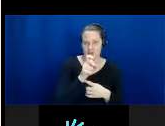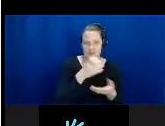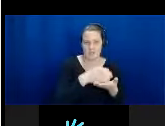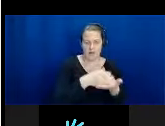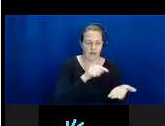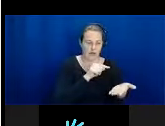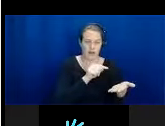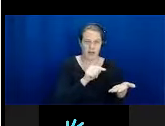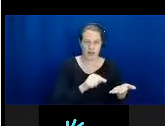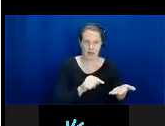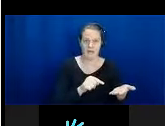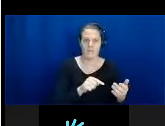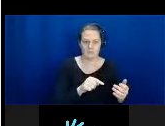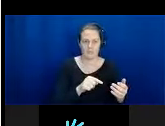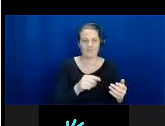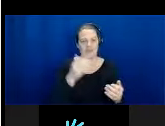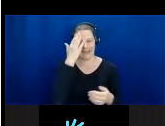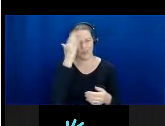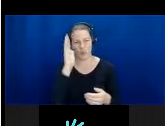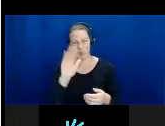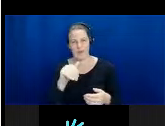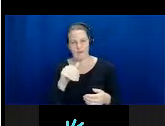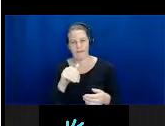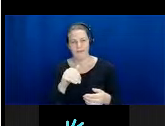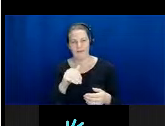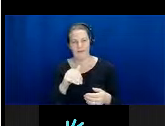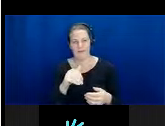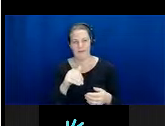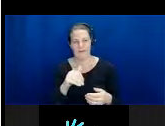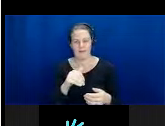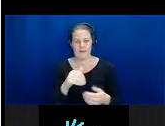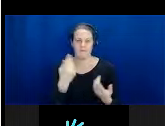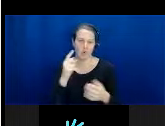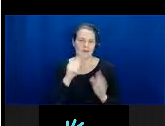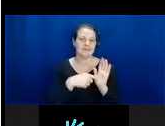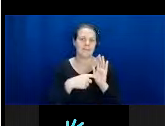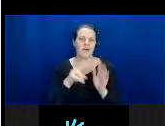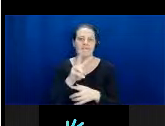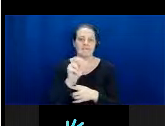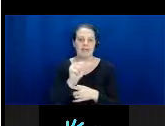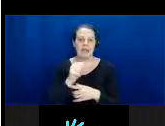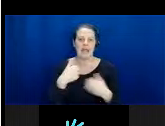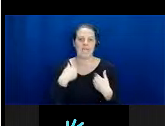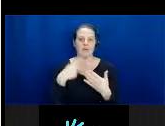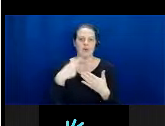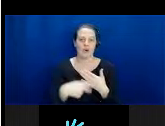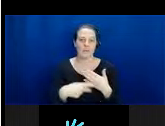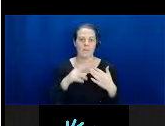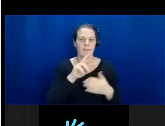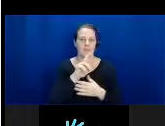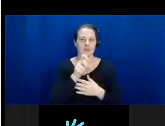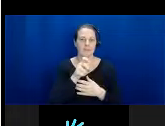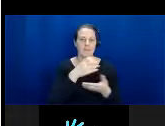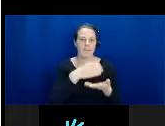are different, like they're in the VA, for instance, they have a program where you can have prescription